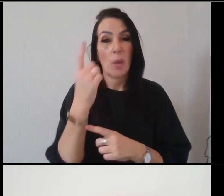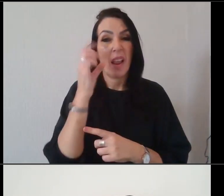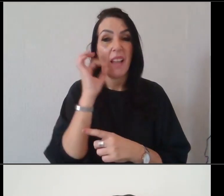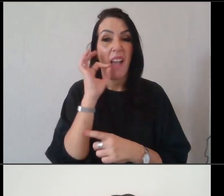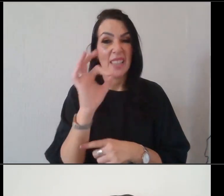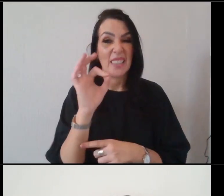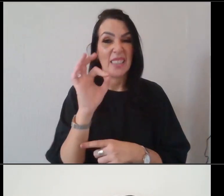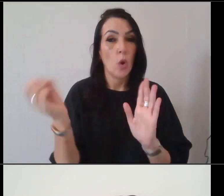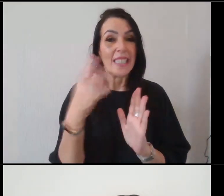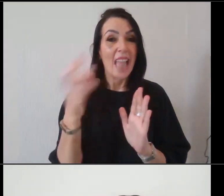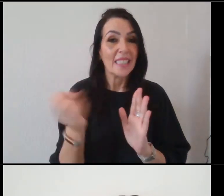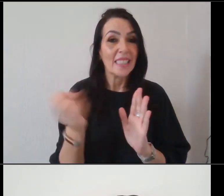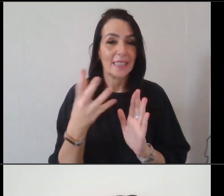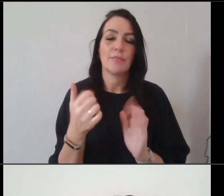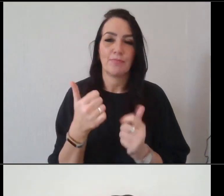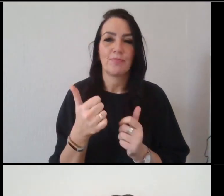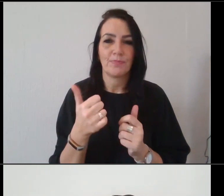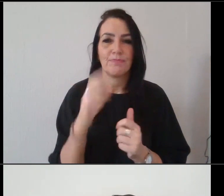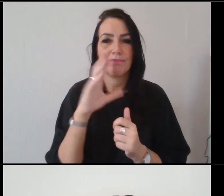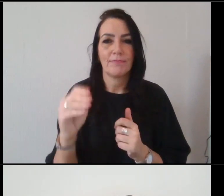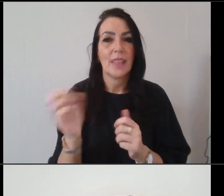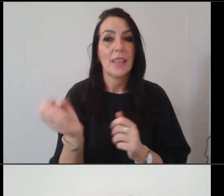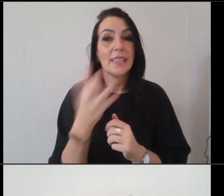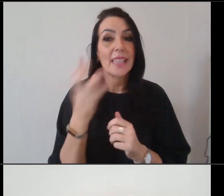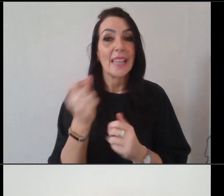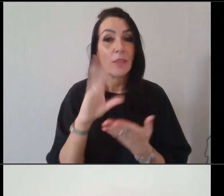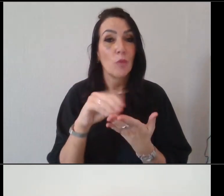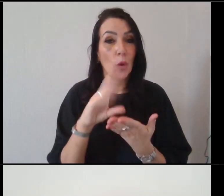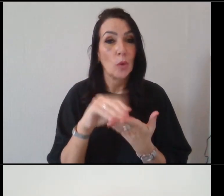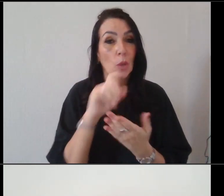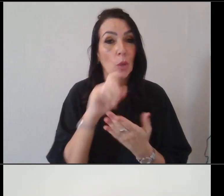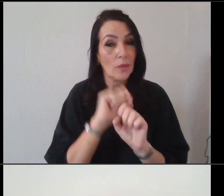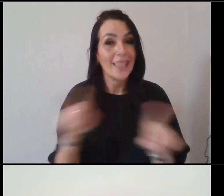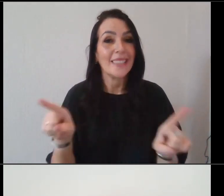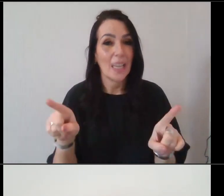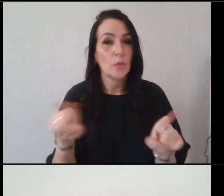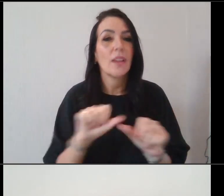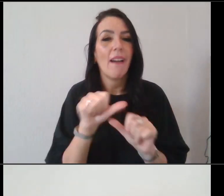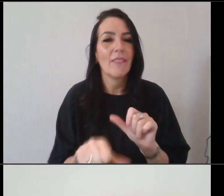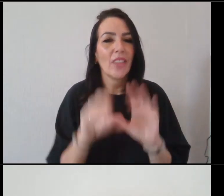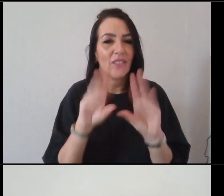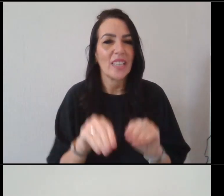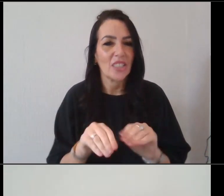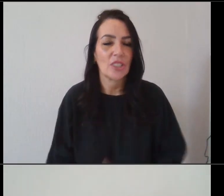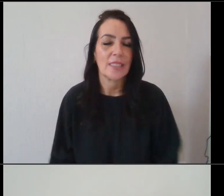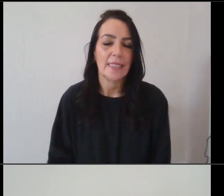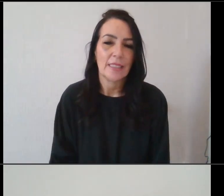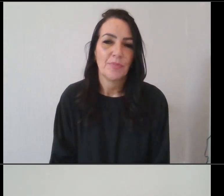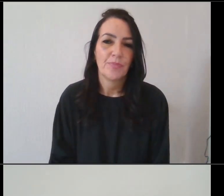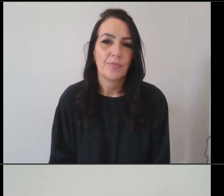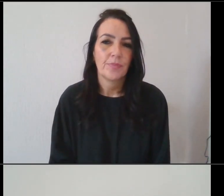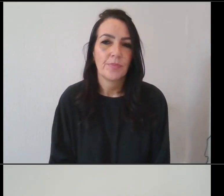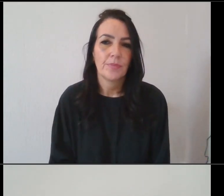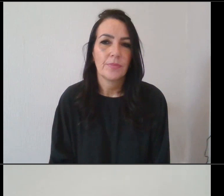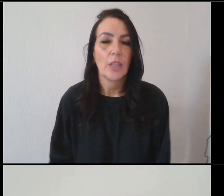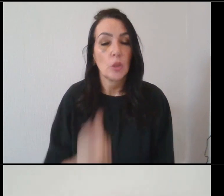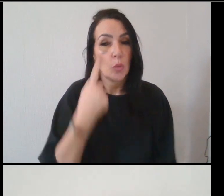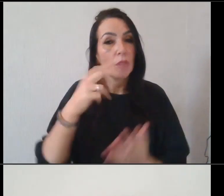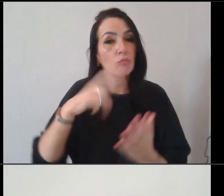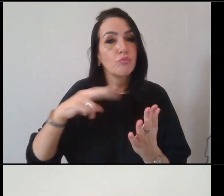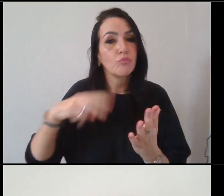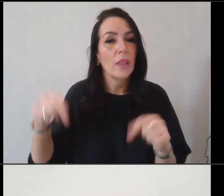can confirm that the presentation slides and the recording will be sent out to you after the webinar today. So you can have a look at